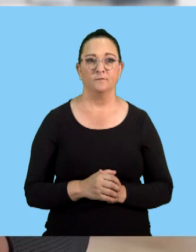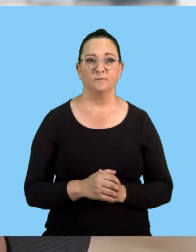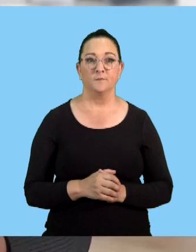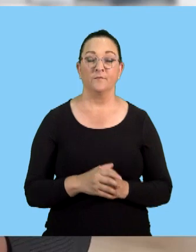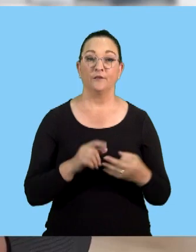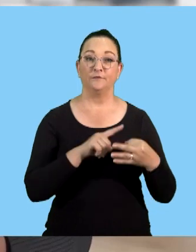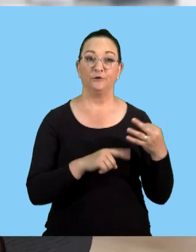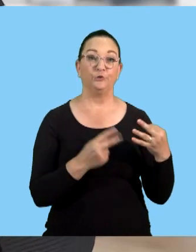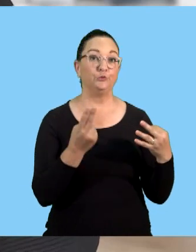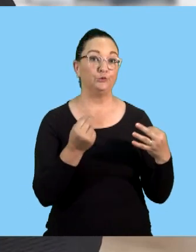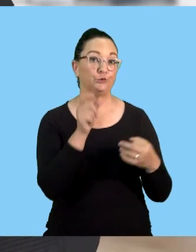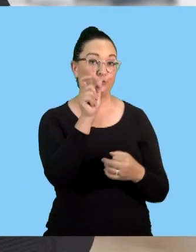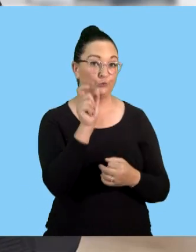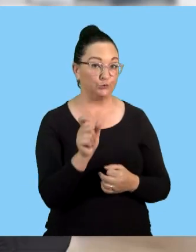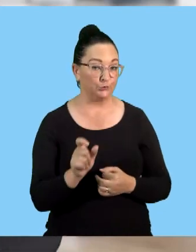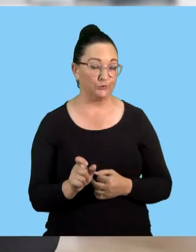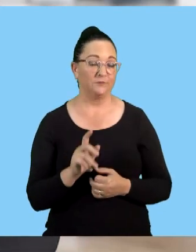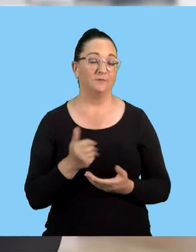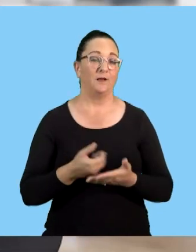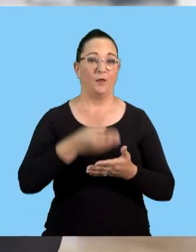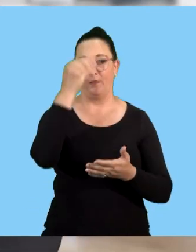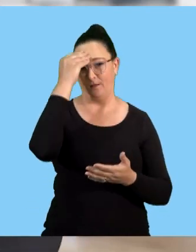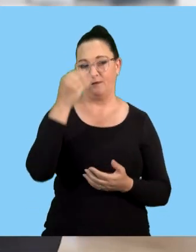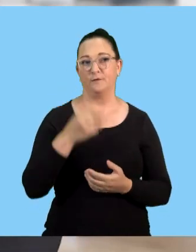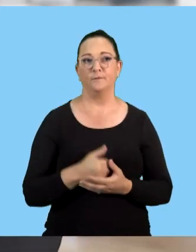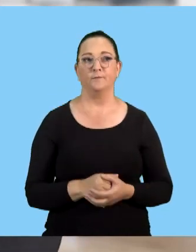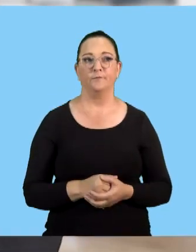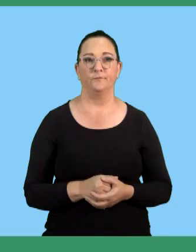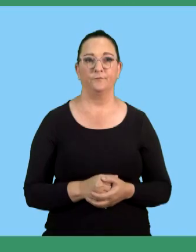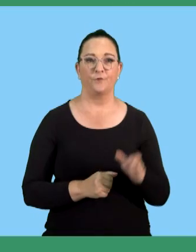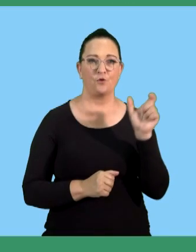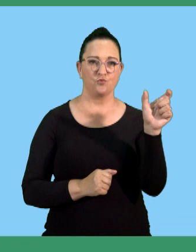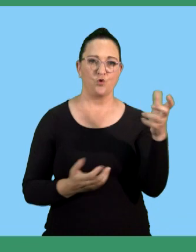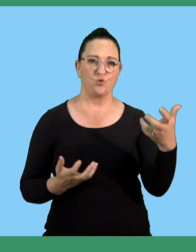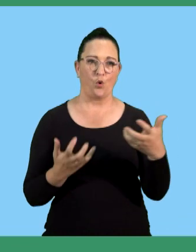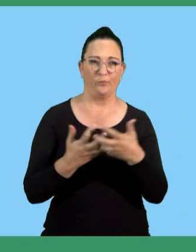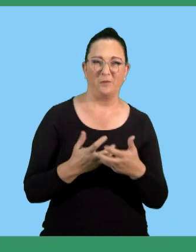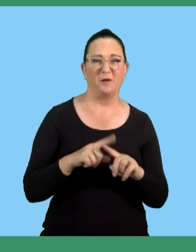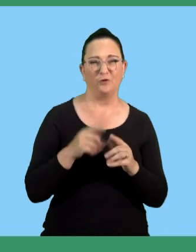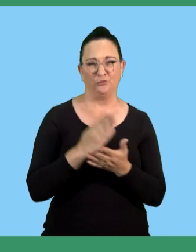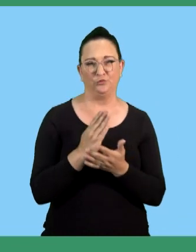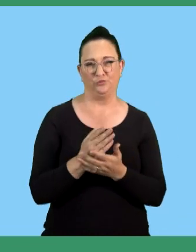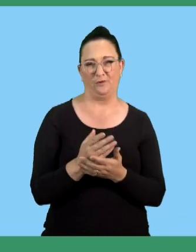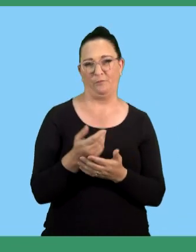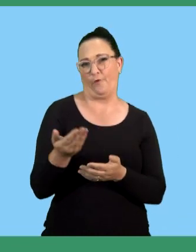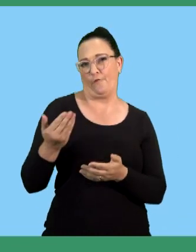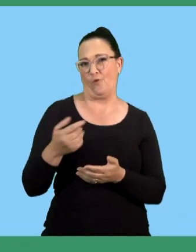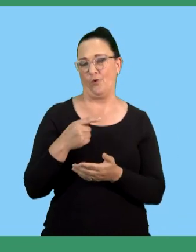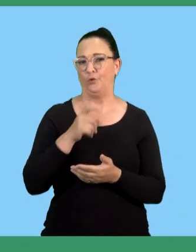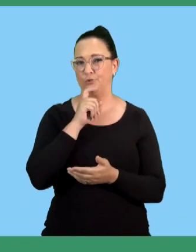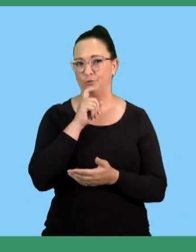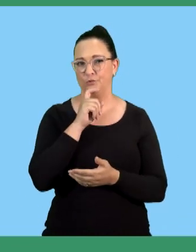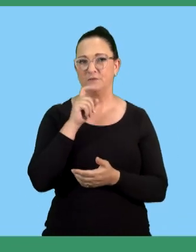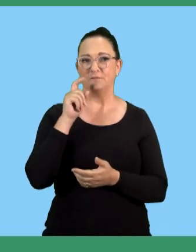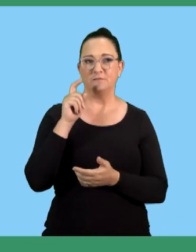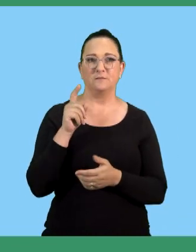what. All right, so these are the new words and language that we'll be learning throughout the lesson. So we'll be talking about compliances. I'm sure you heard me when